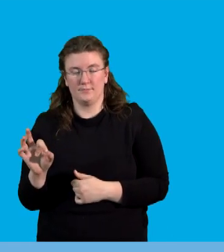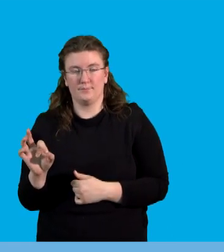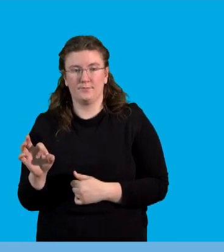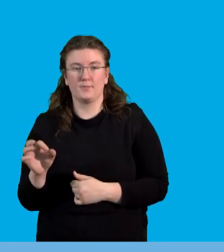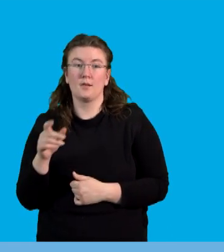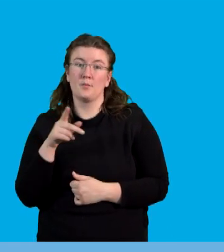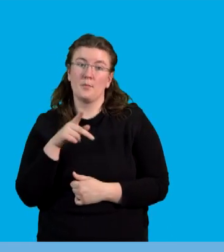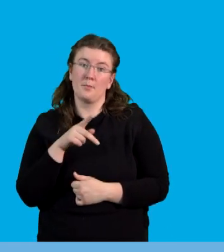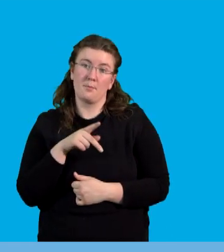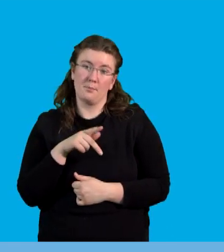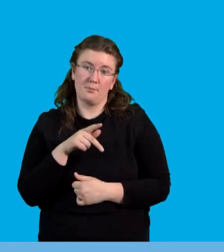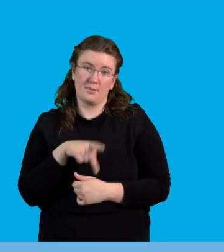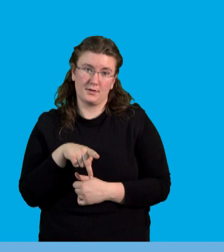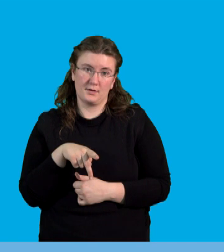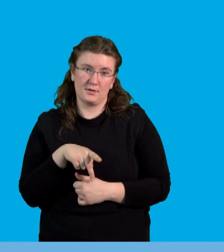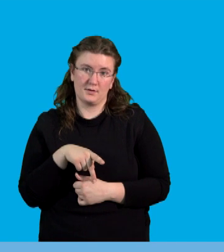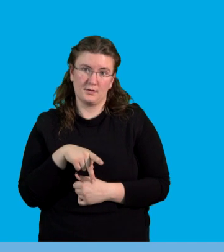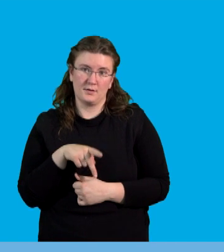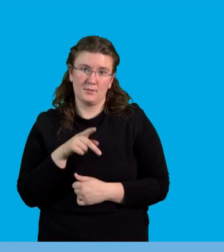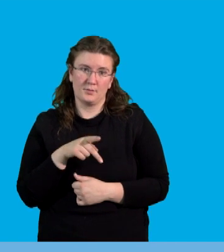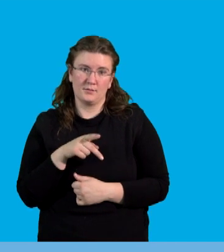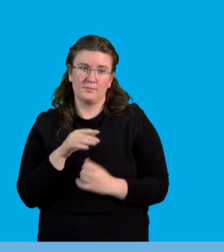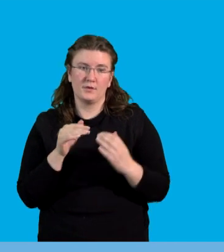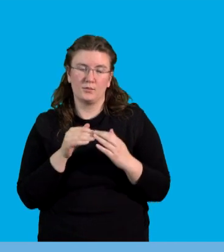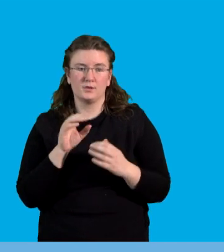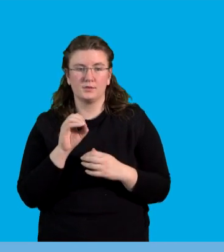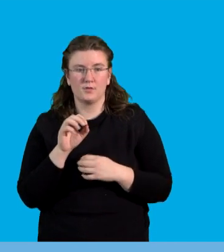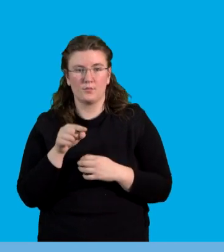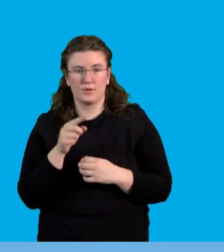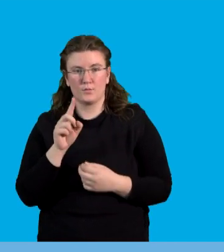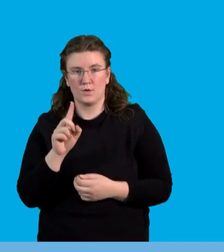R1.53. So P for power rating of the appliance is